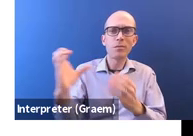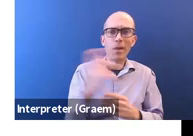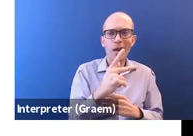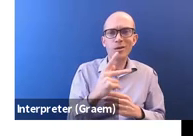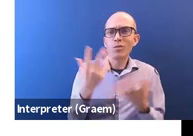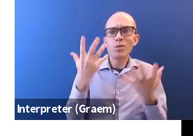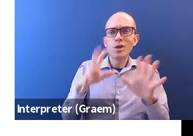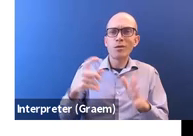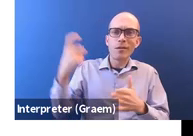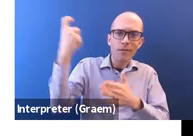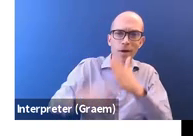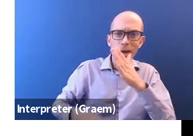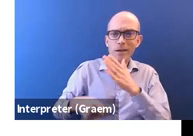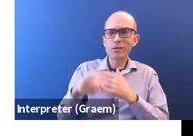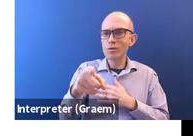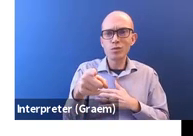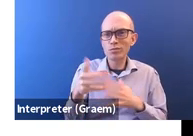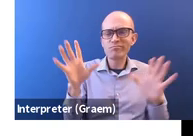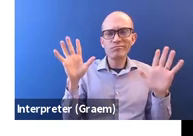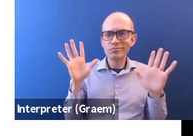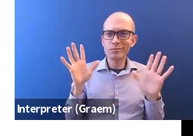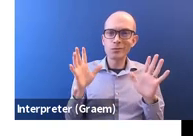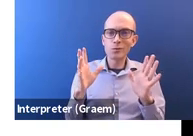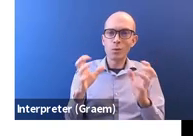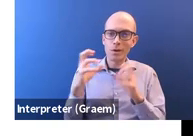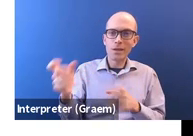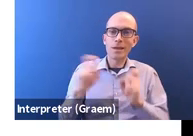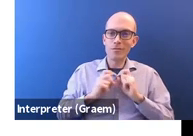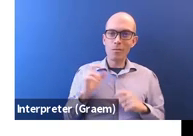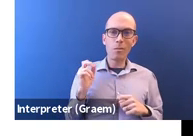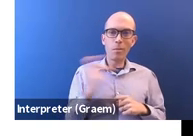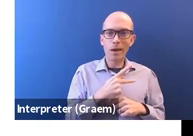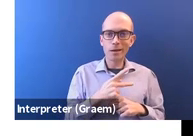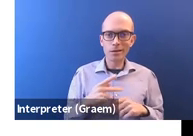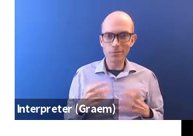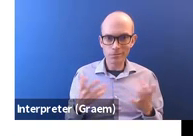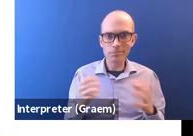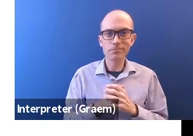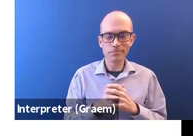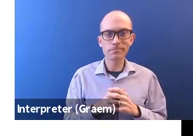like that. But a good way to get books and to for cost efficiently too.